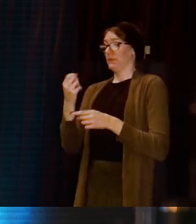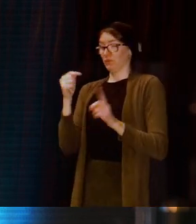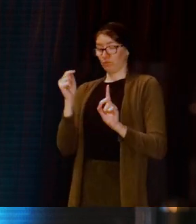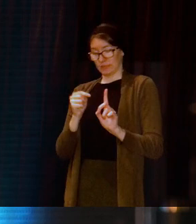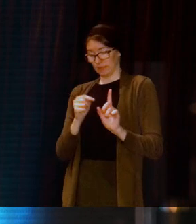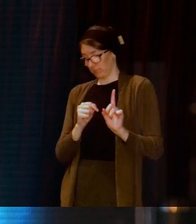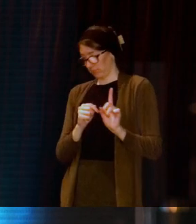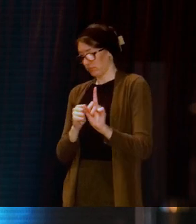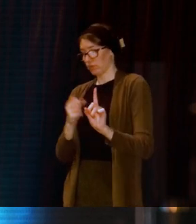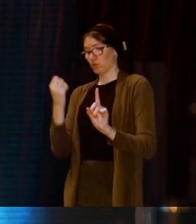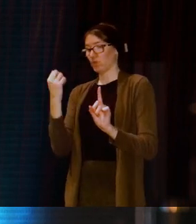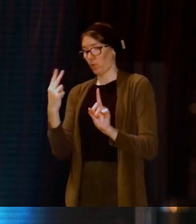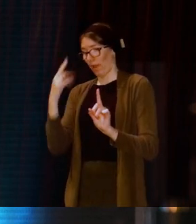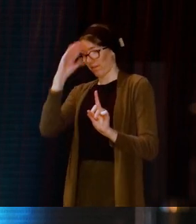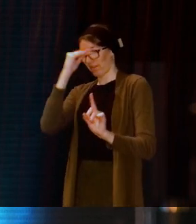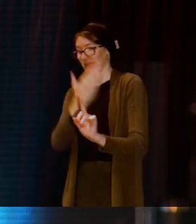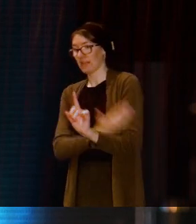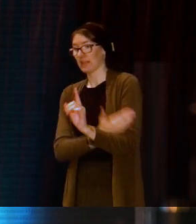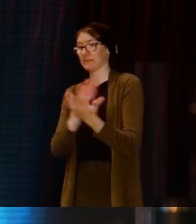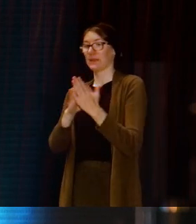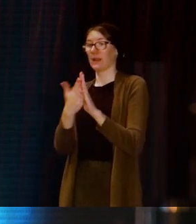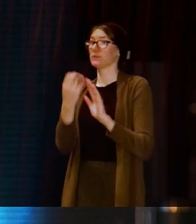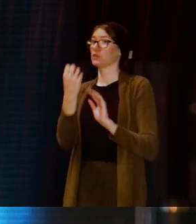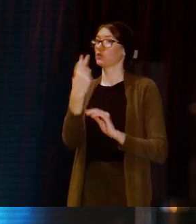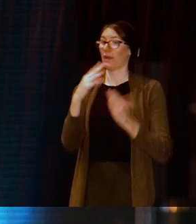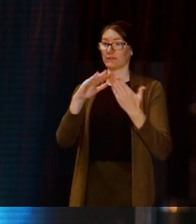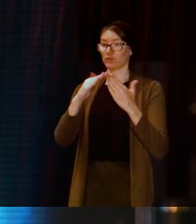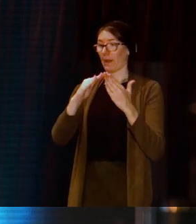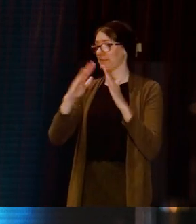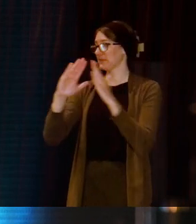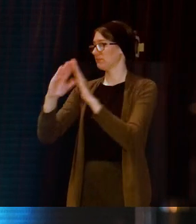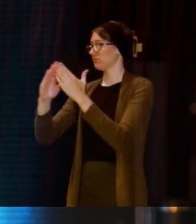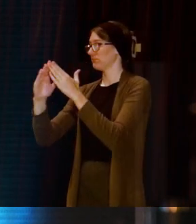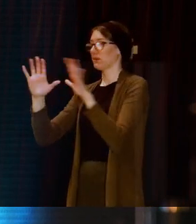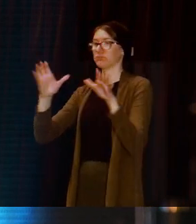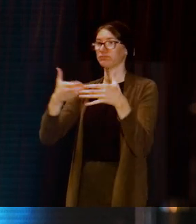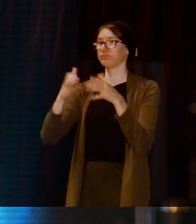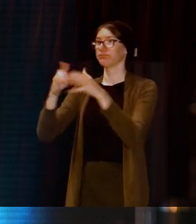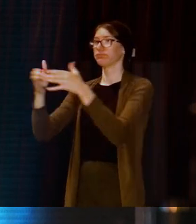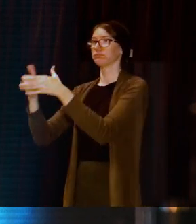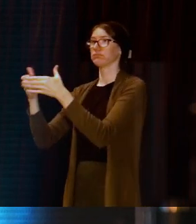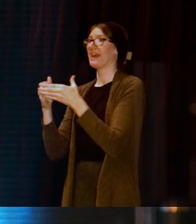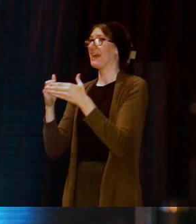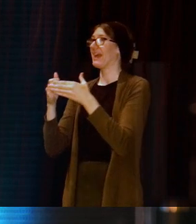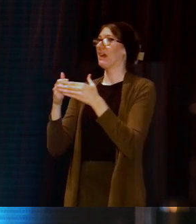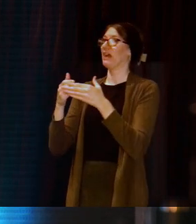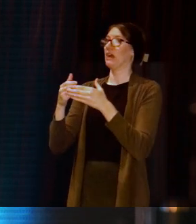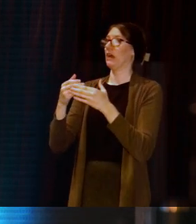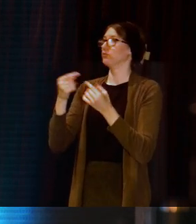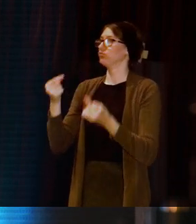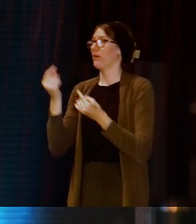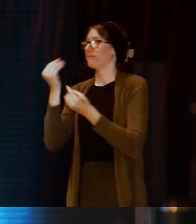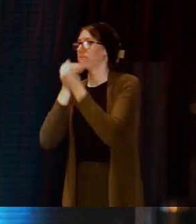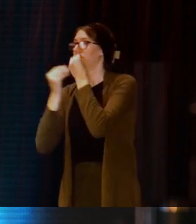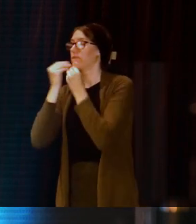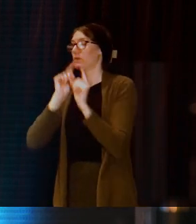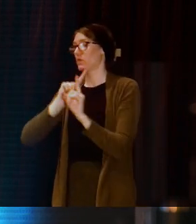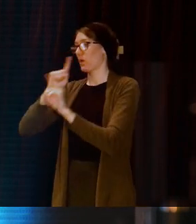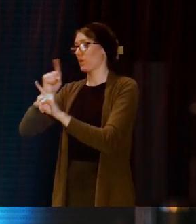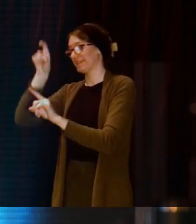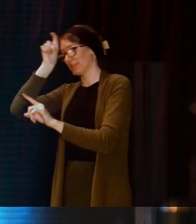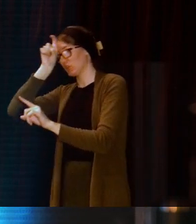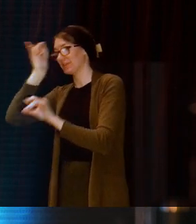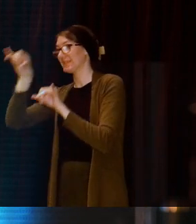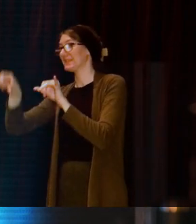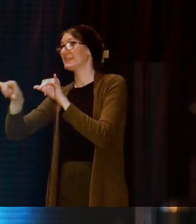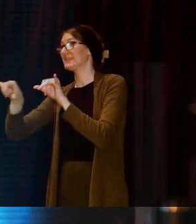sons. They become the 12 tribes. And later on, in a time of famine, the Israelites, the 12 tribes, they make their way down into Egypt to get food. And they